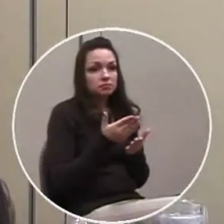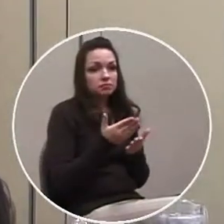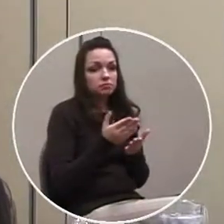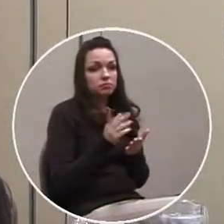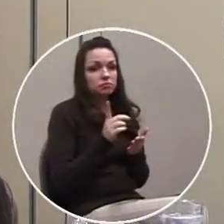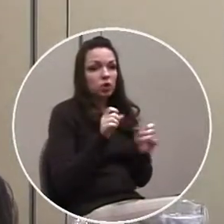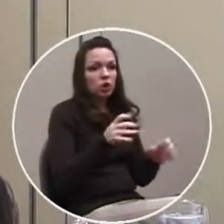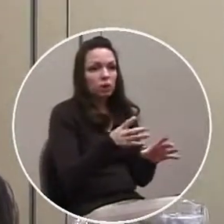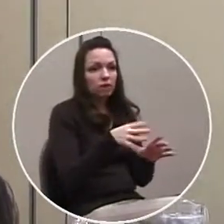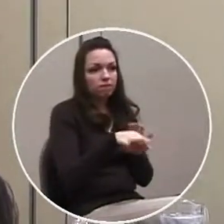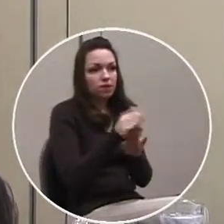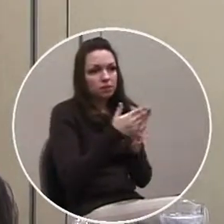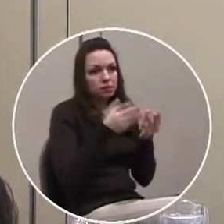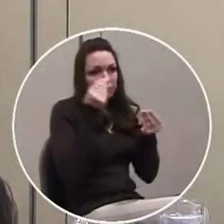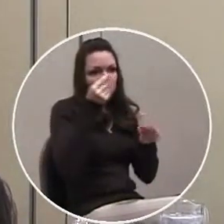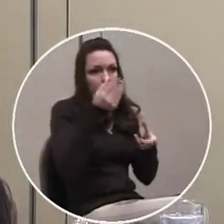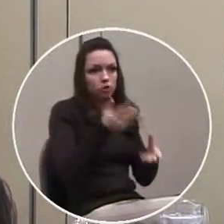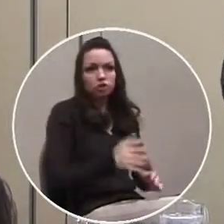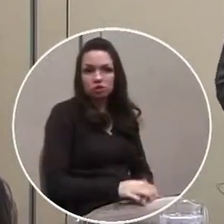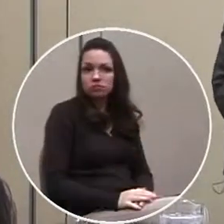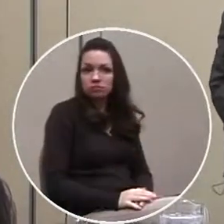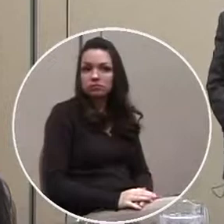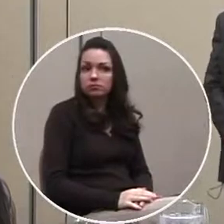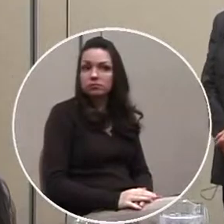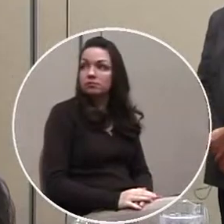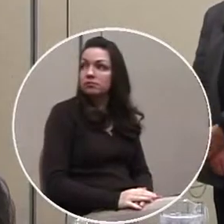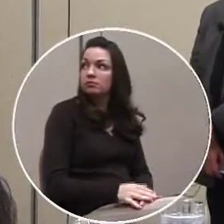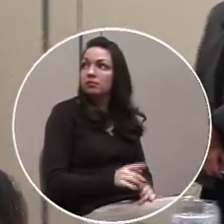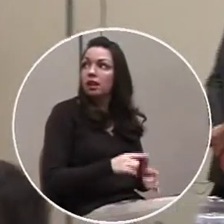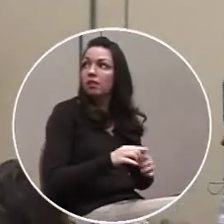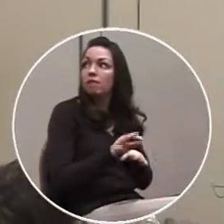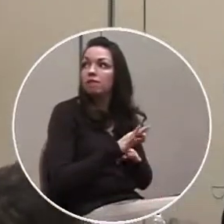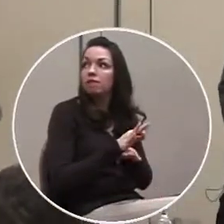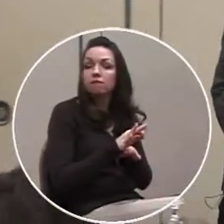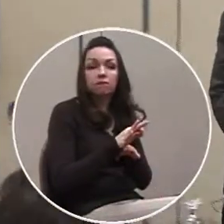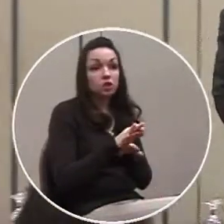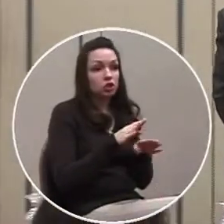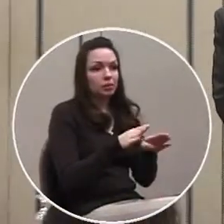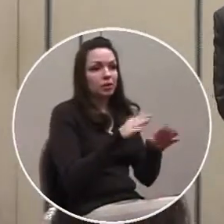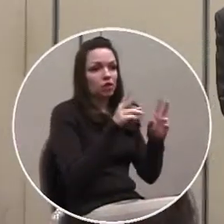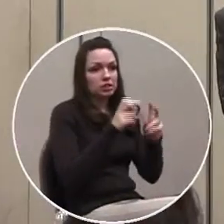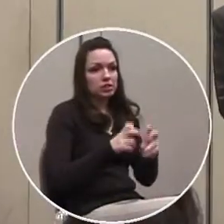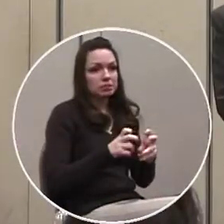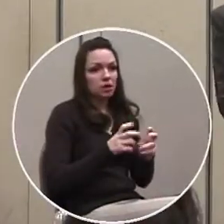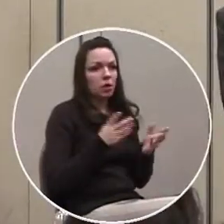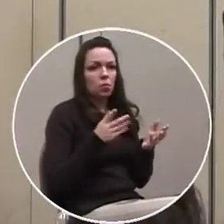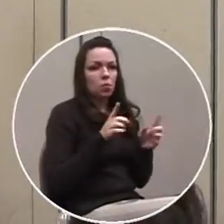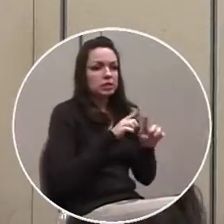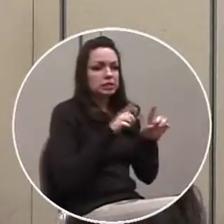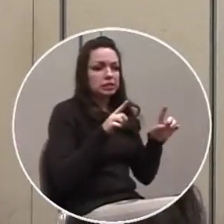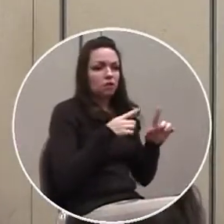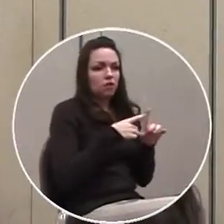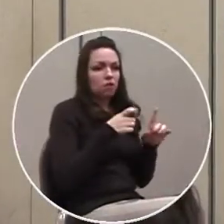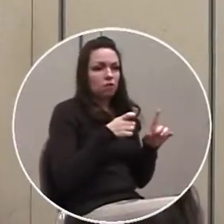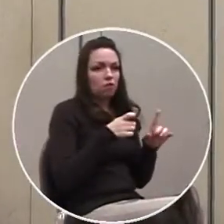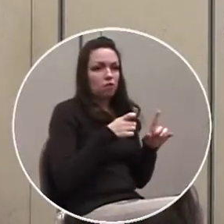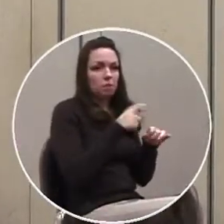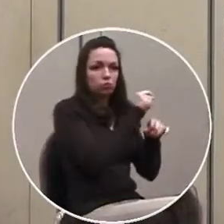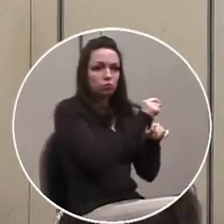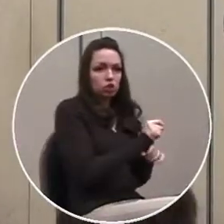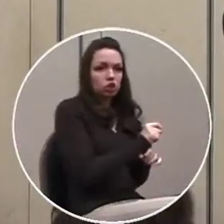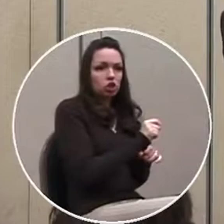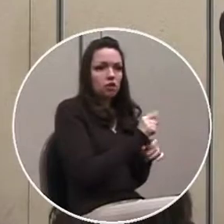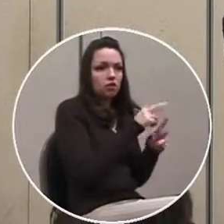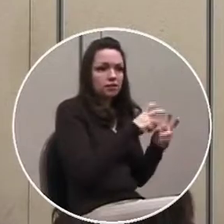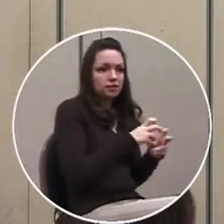information. And then we get into functional behavior assessment. What is different between traditional